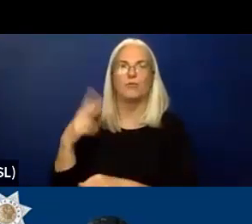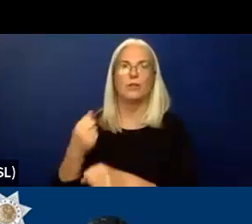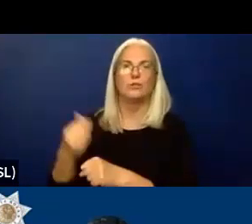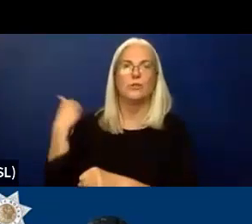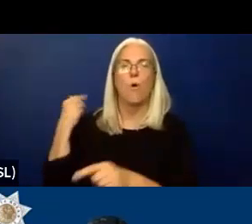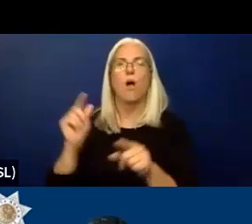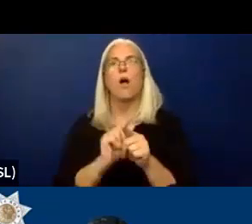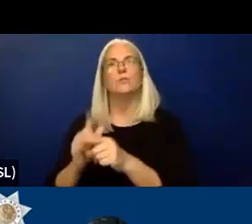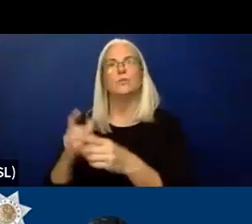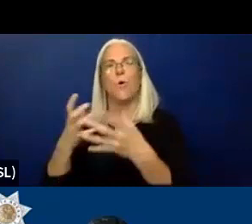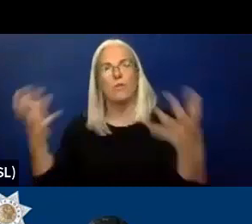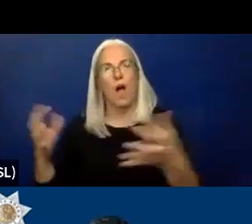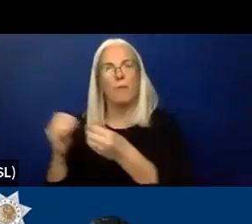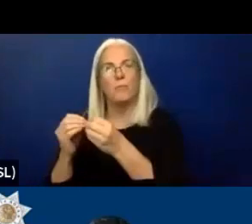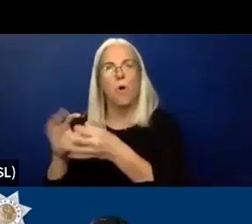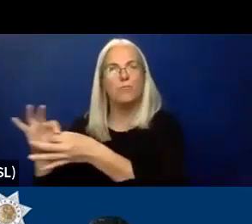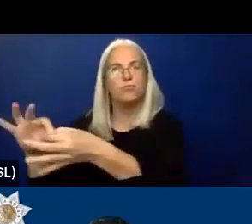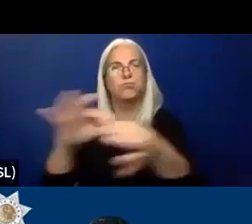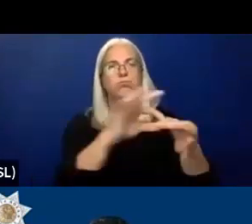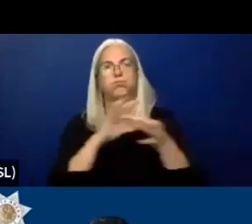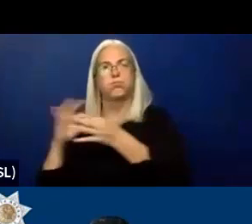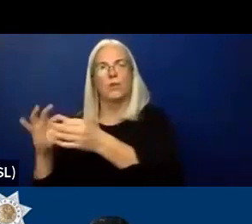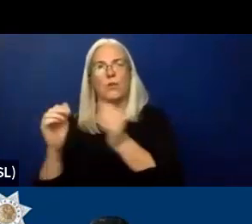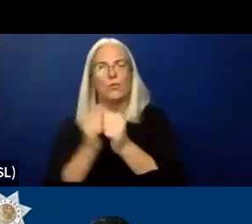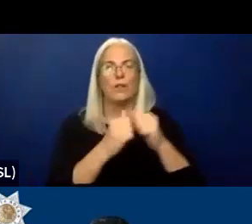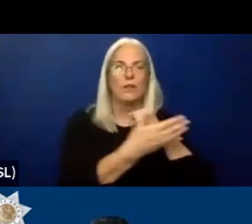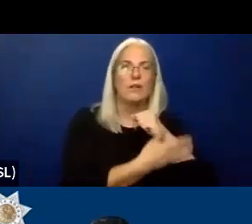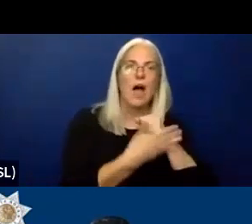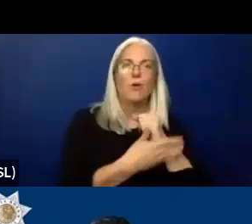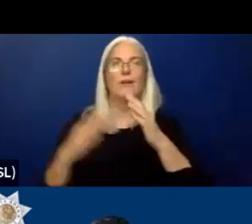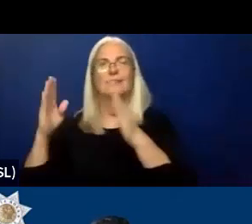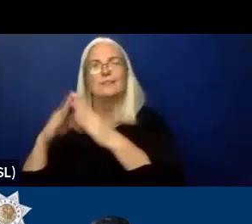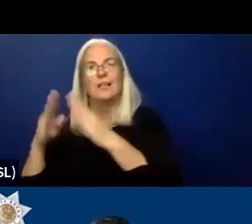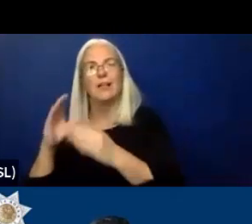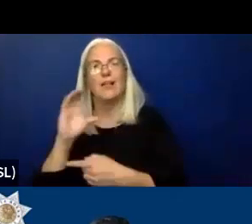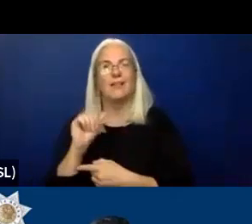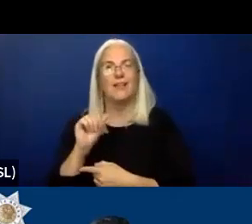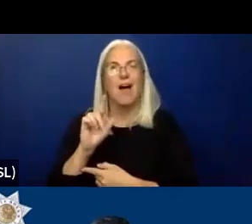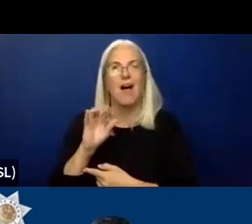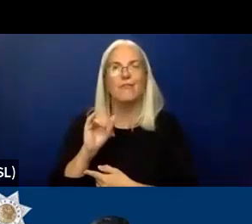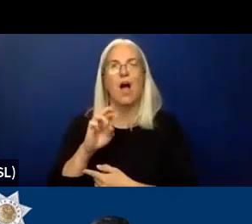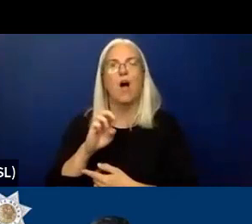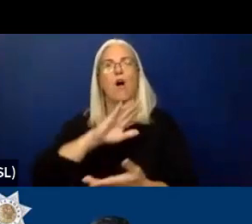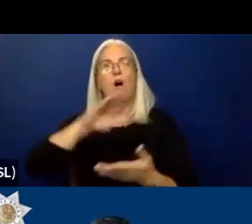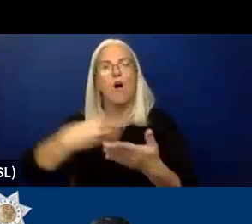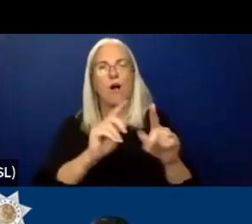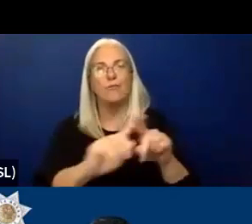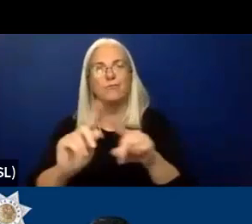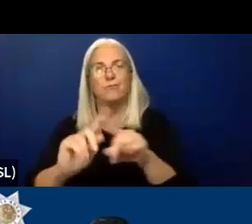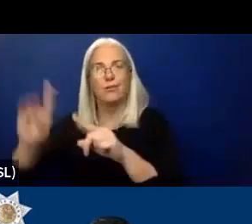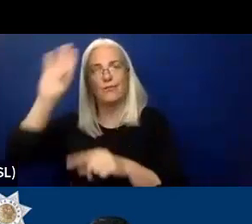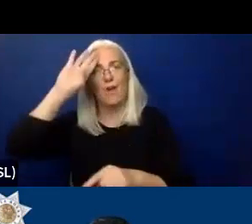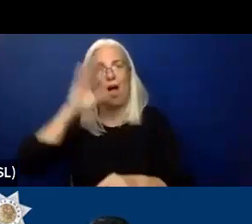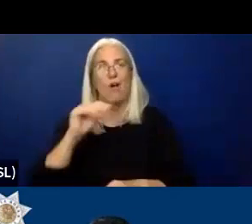city and the county and CAL FIRE and all of our first responders has been so much different than it